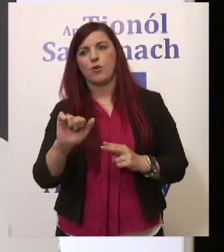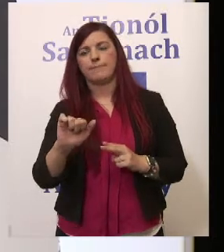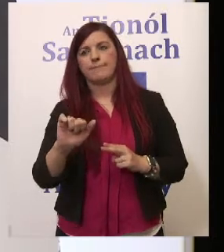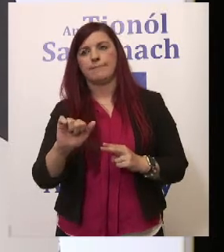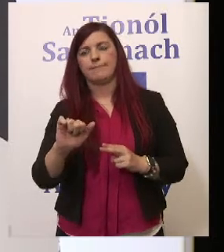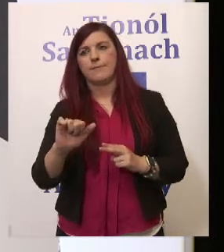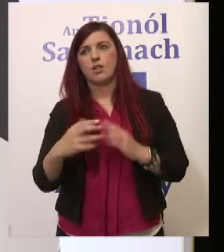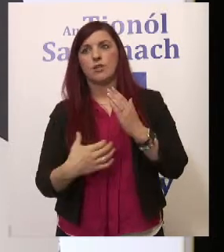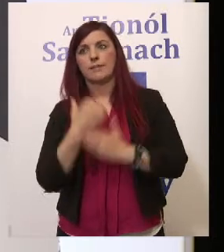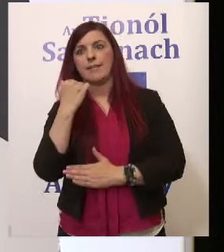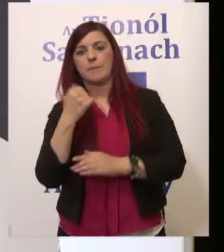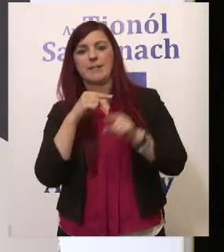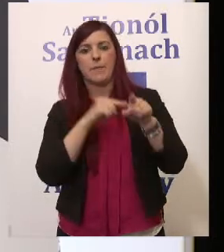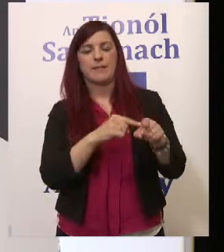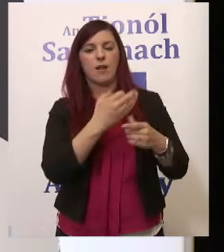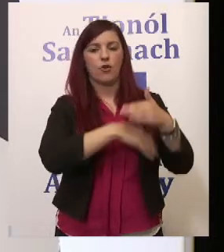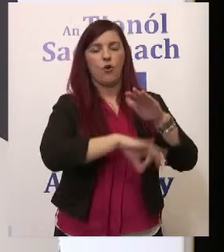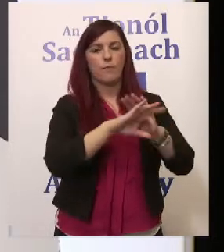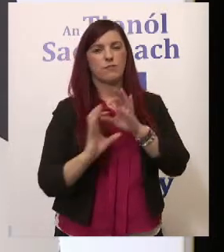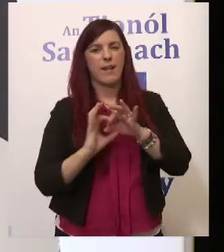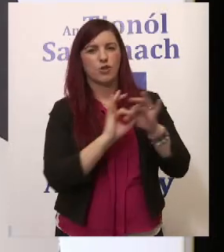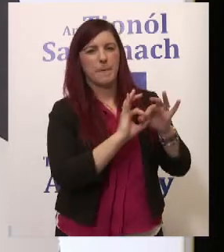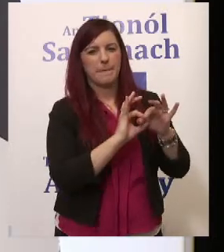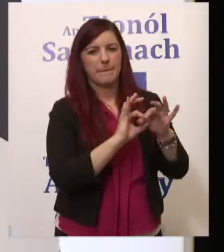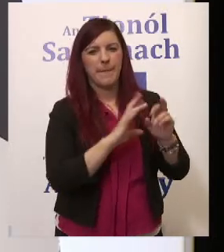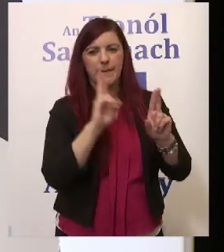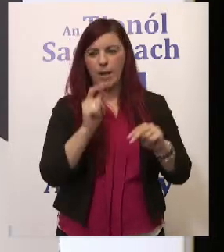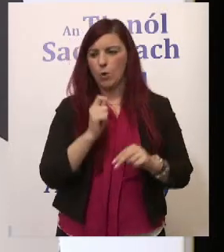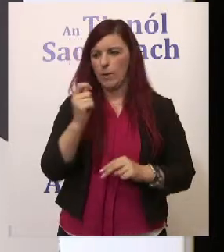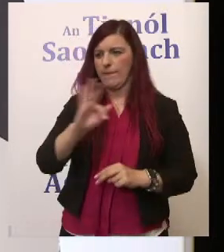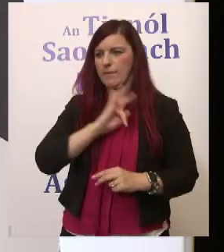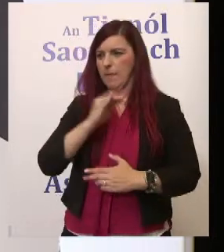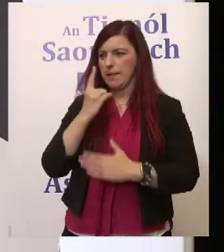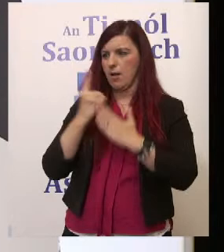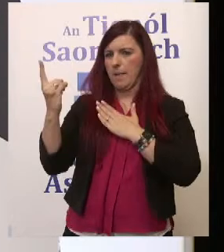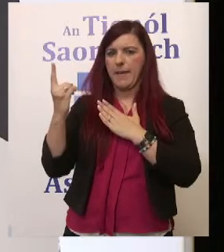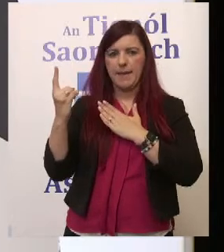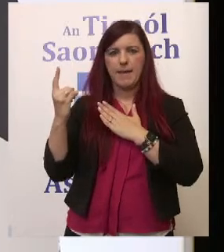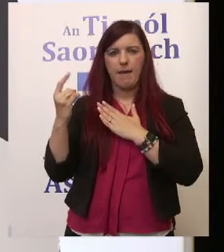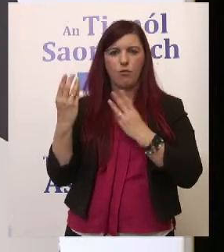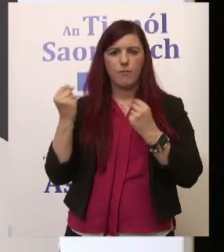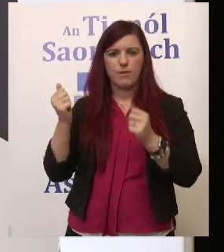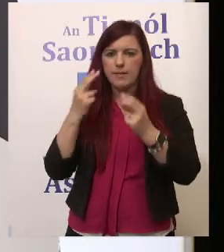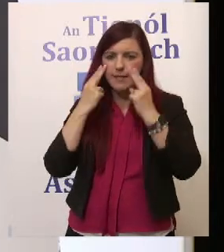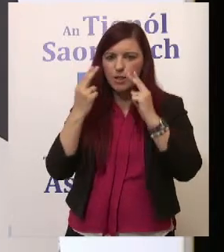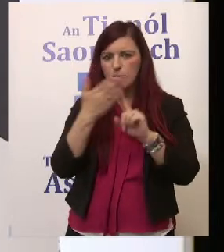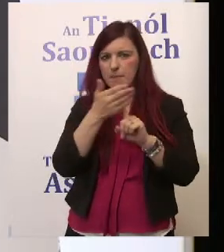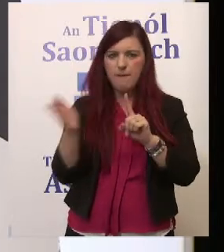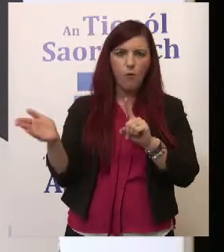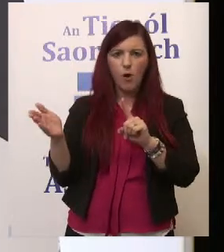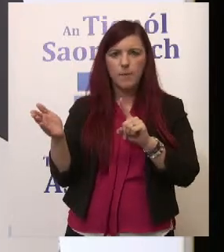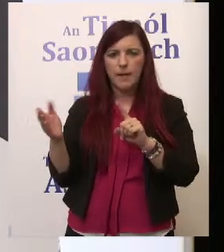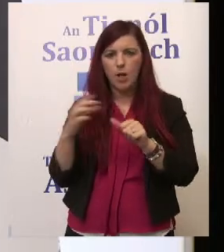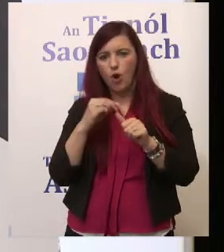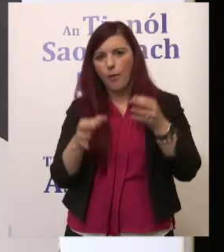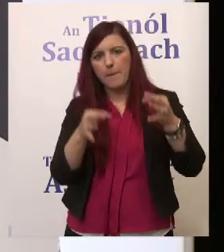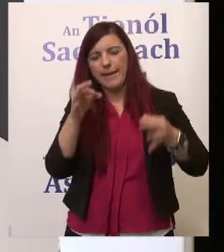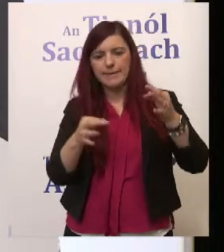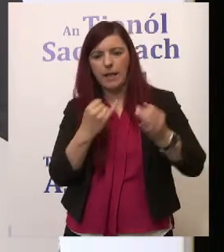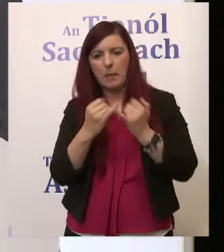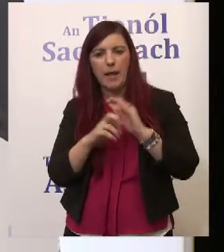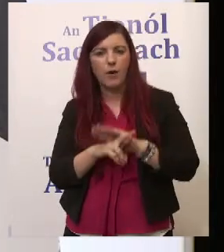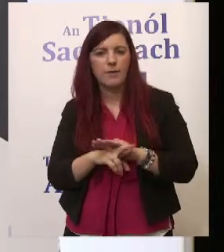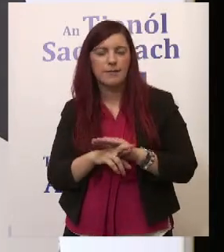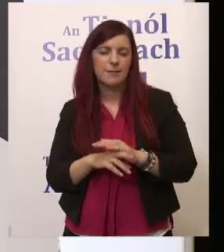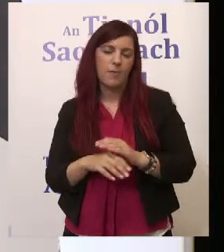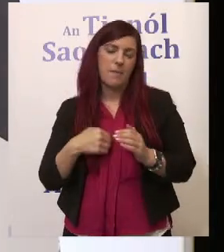government? Can they be given the autonomy and the resources they need to avoid being mere figureheads? So these are not easy questions, and